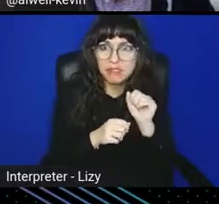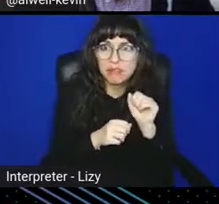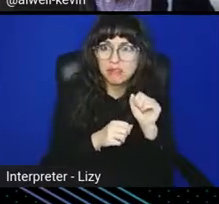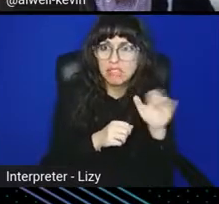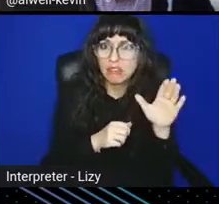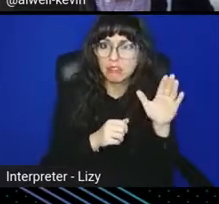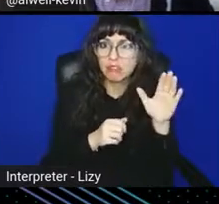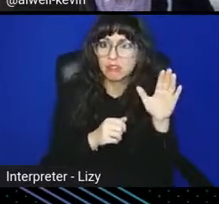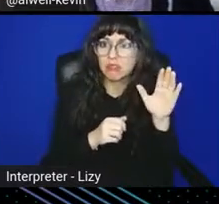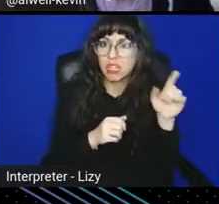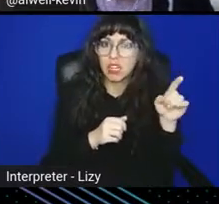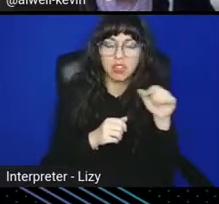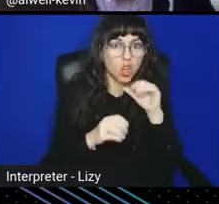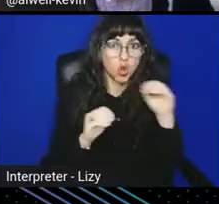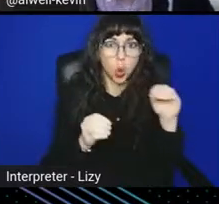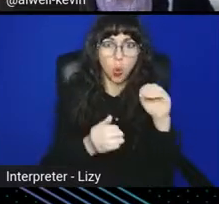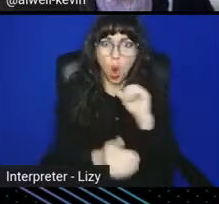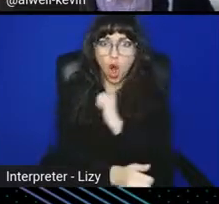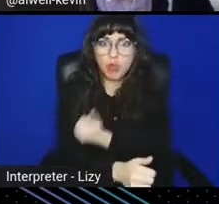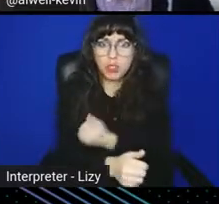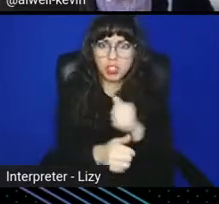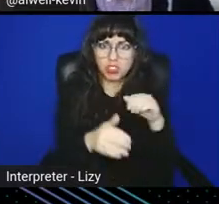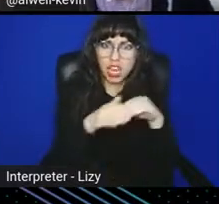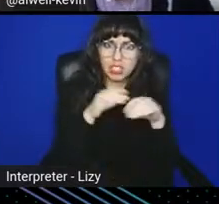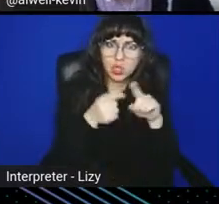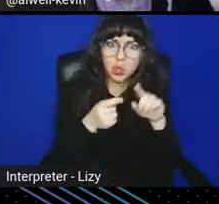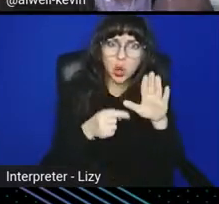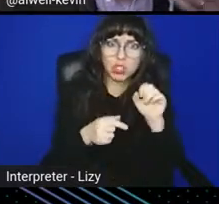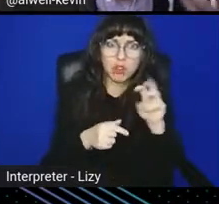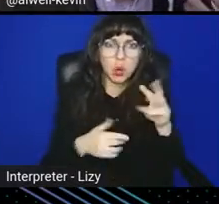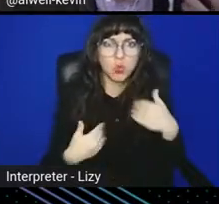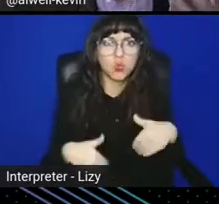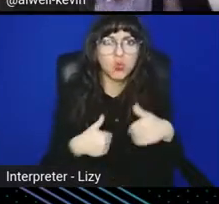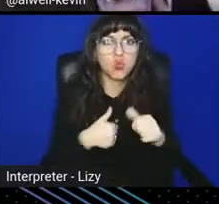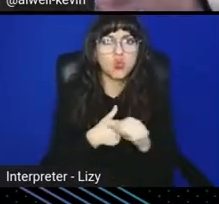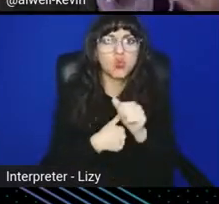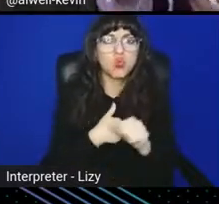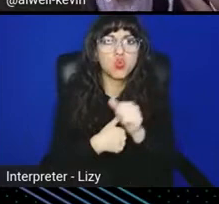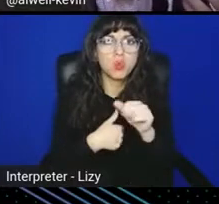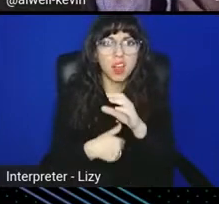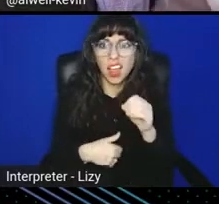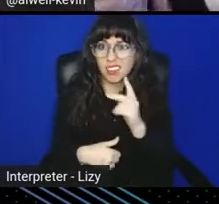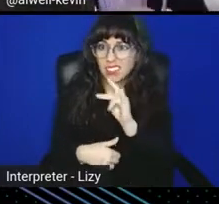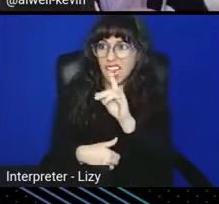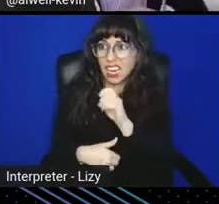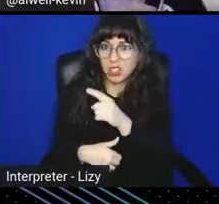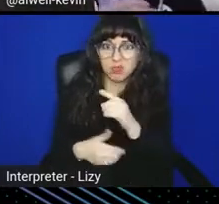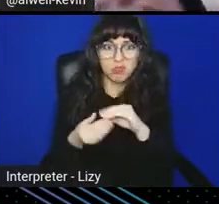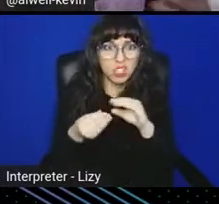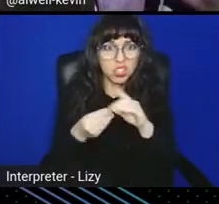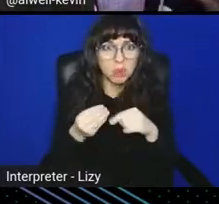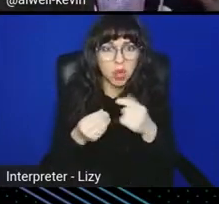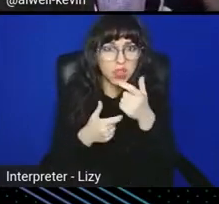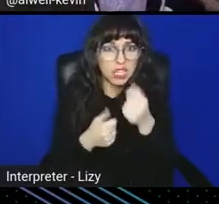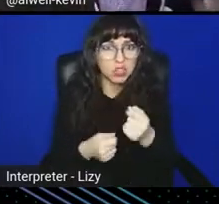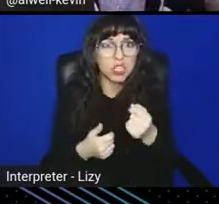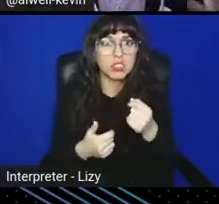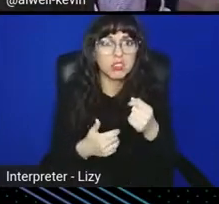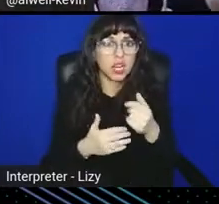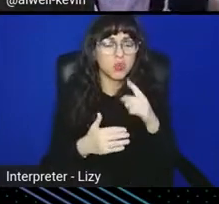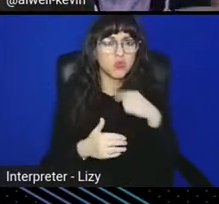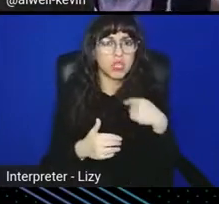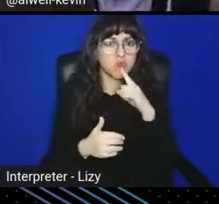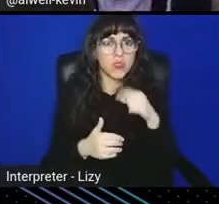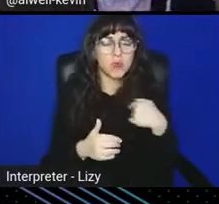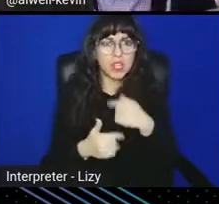we're seeing across the community is, and it sounds like Kyle also had an interest because it's top of mind for everyone, it's about developer empowerment.